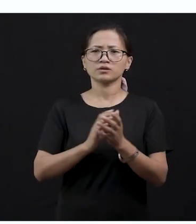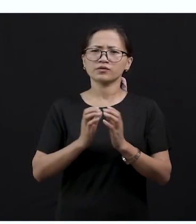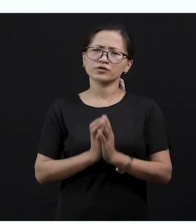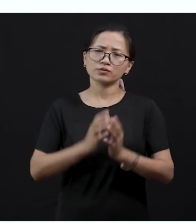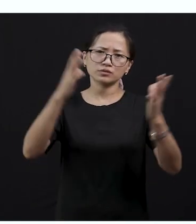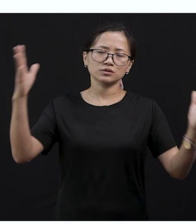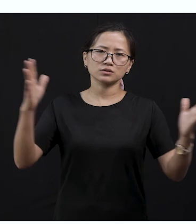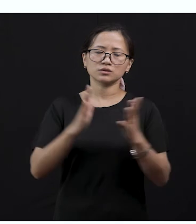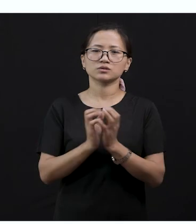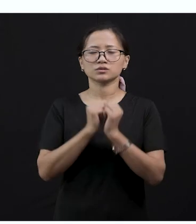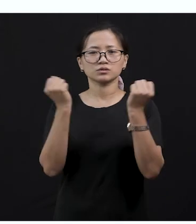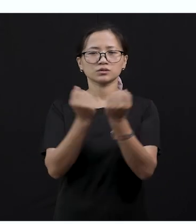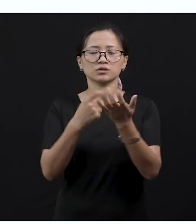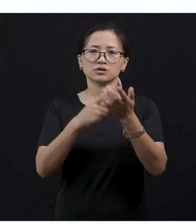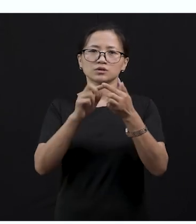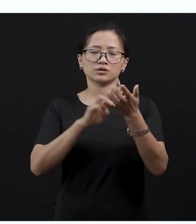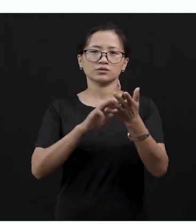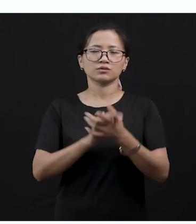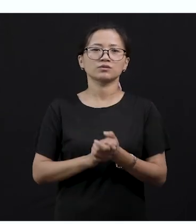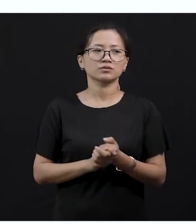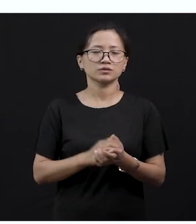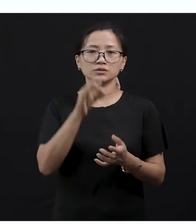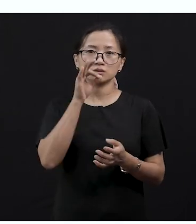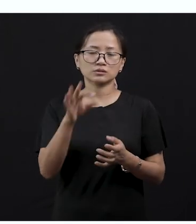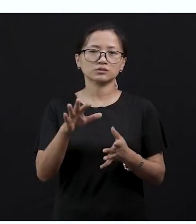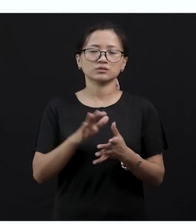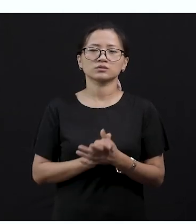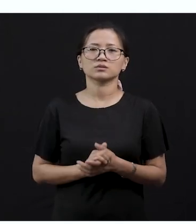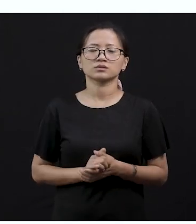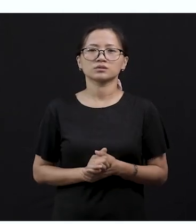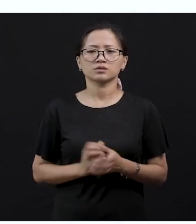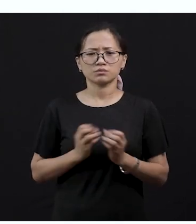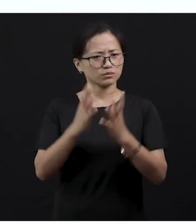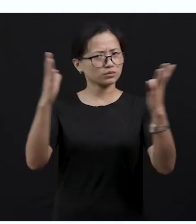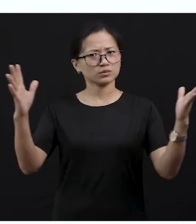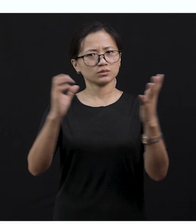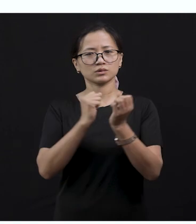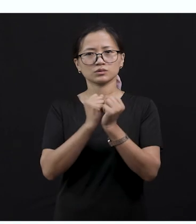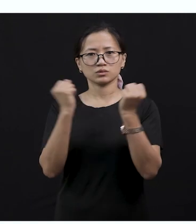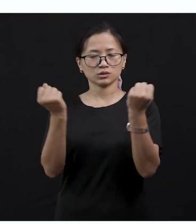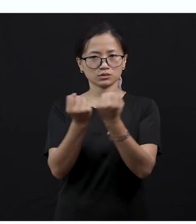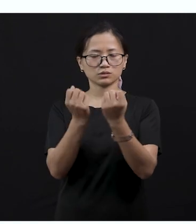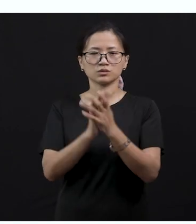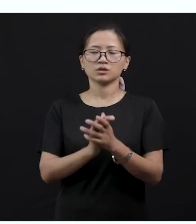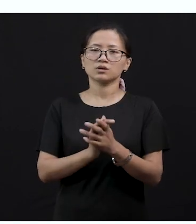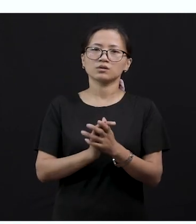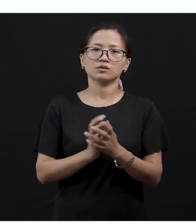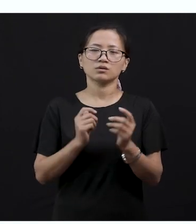of the greatest social reformer. The answer is true. We have many social reformer, but the